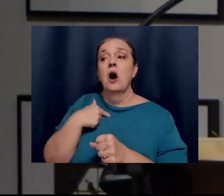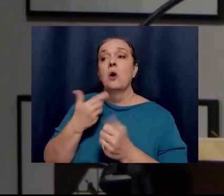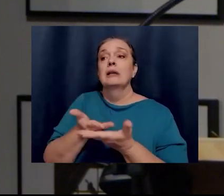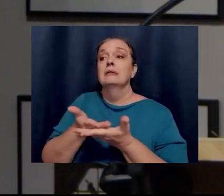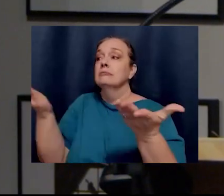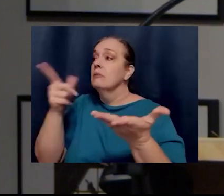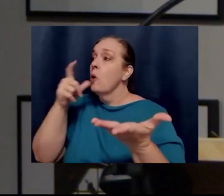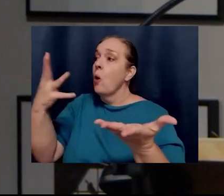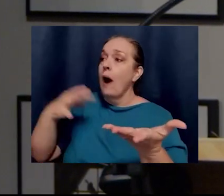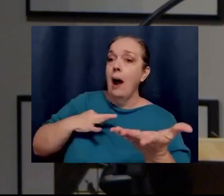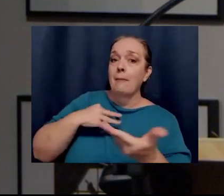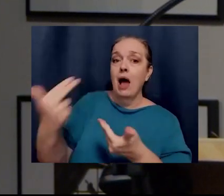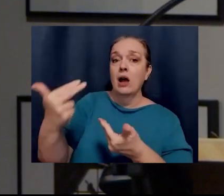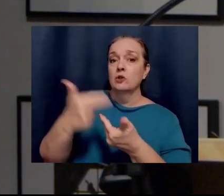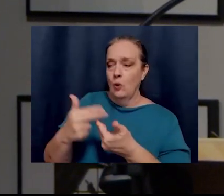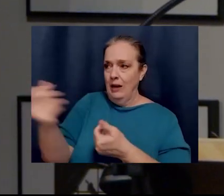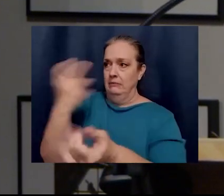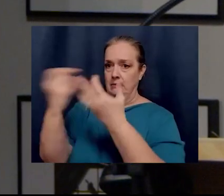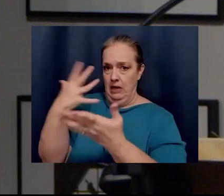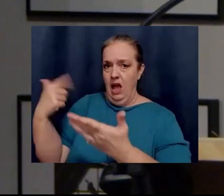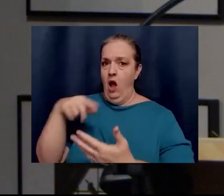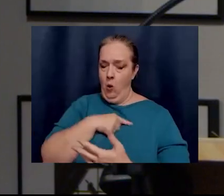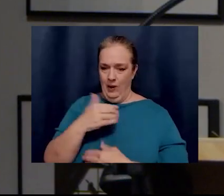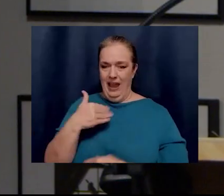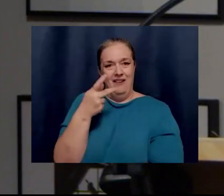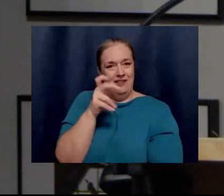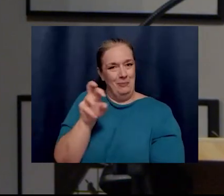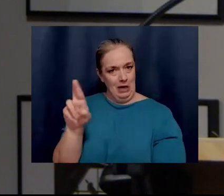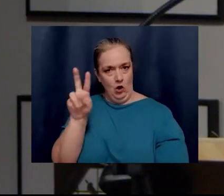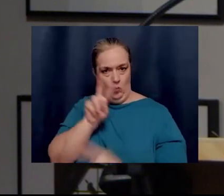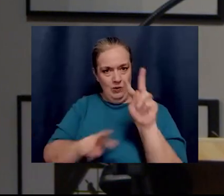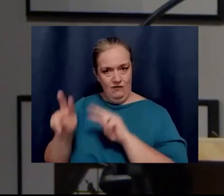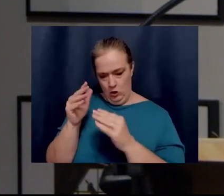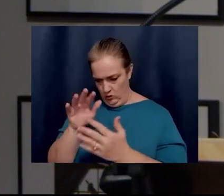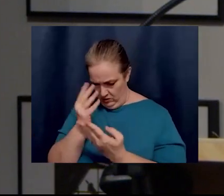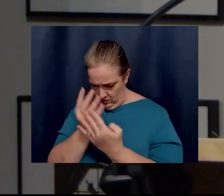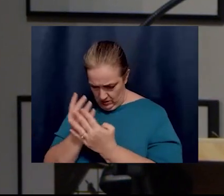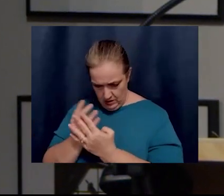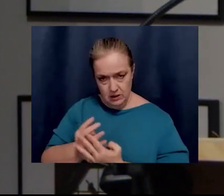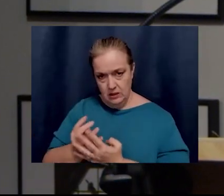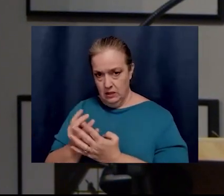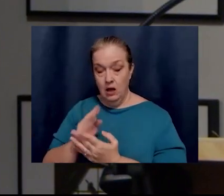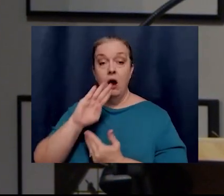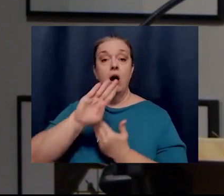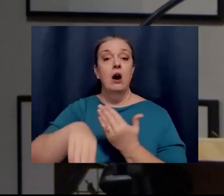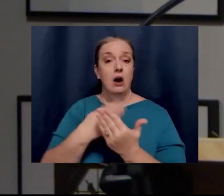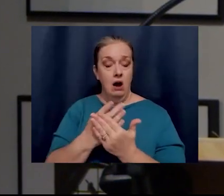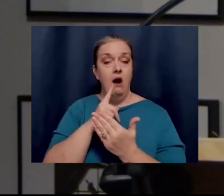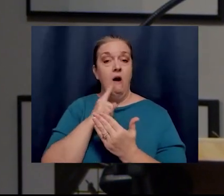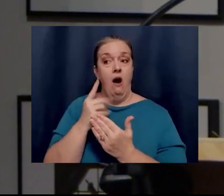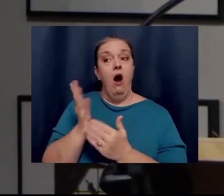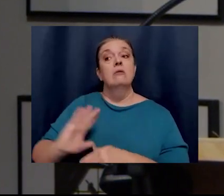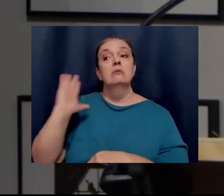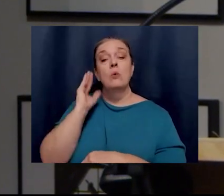those applications are peer-reviewed. All HAHS member sites are the preserved homes and former working studios